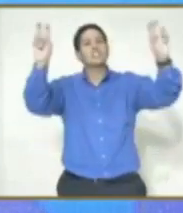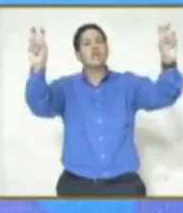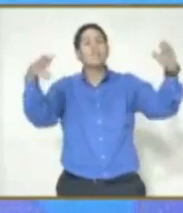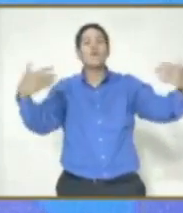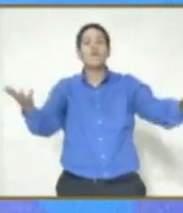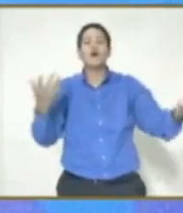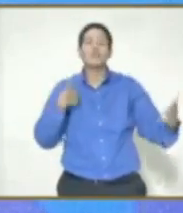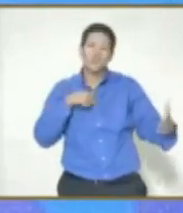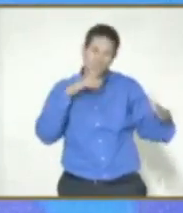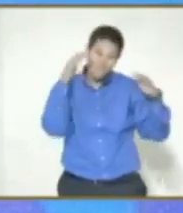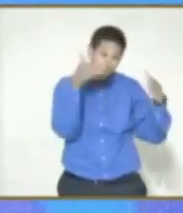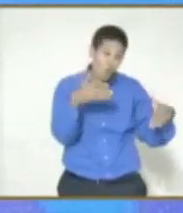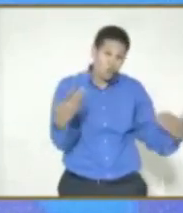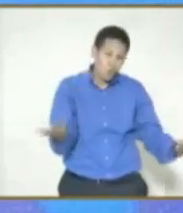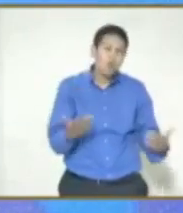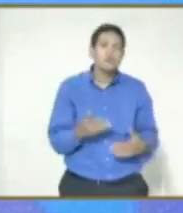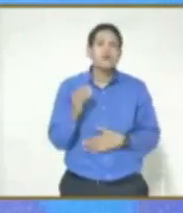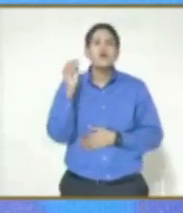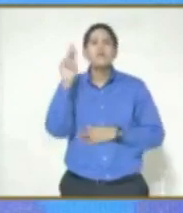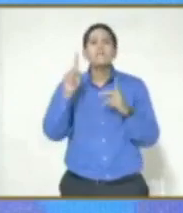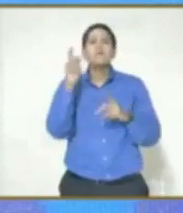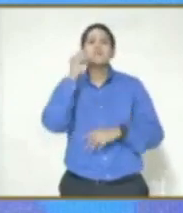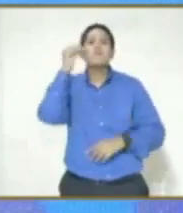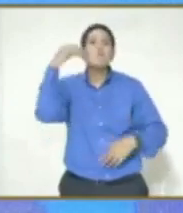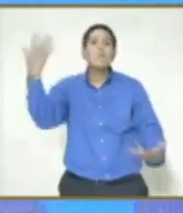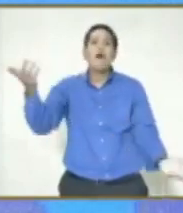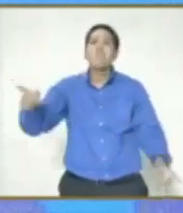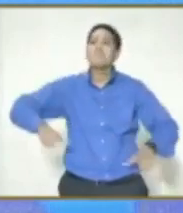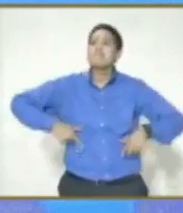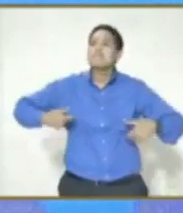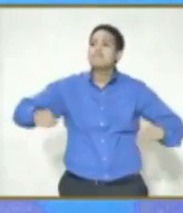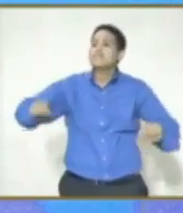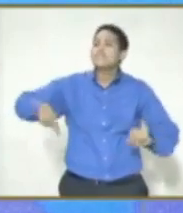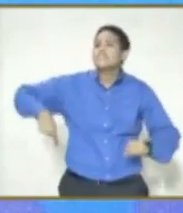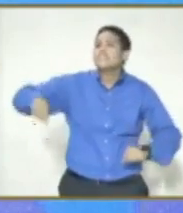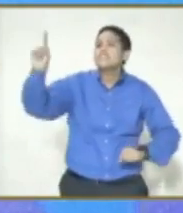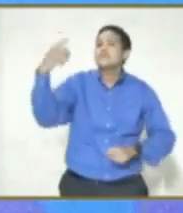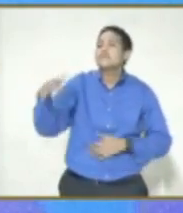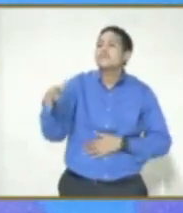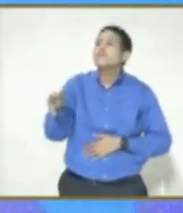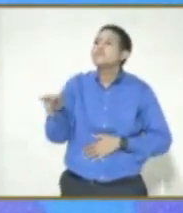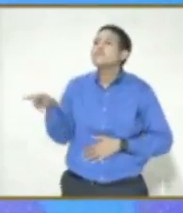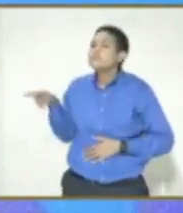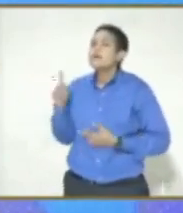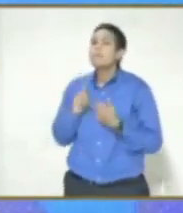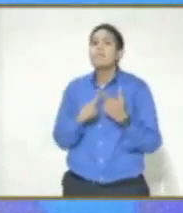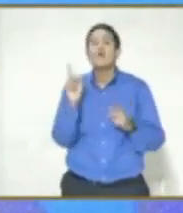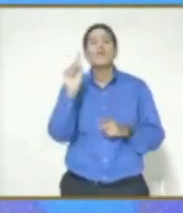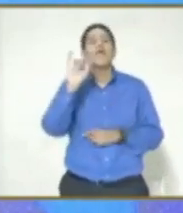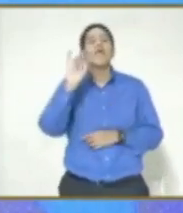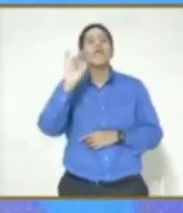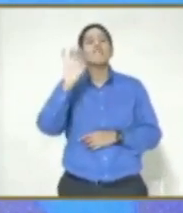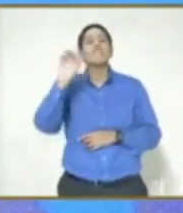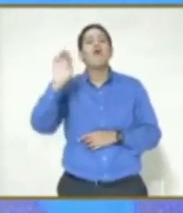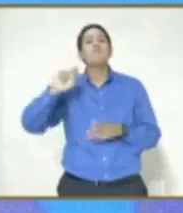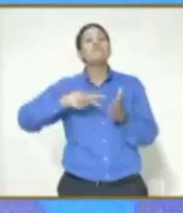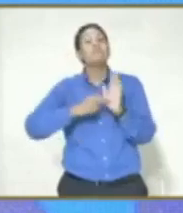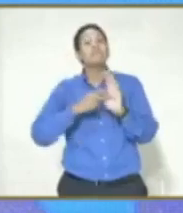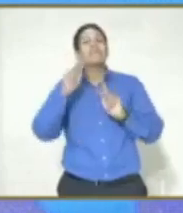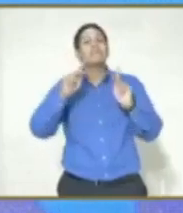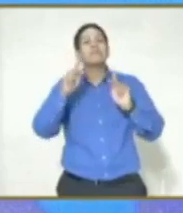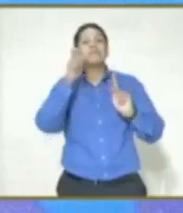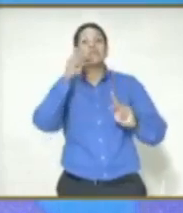as we look at the homeless population and we visit our infirmaries and have an